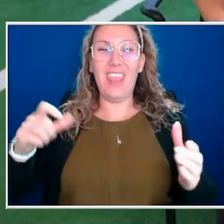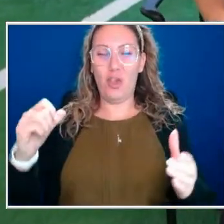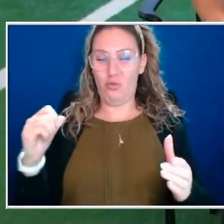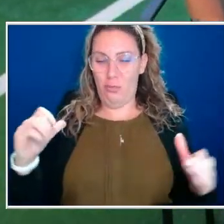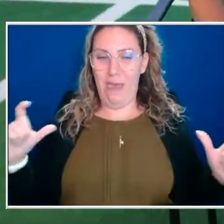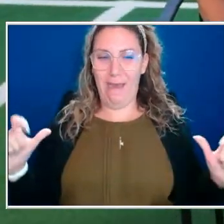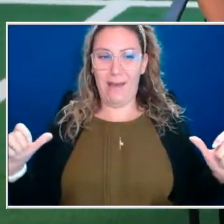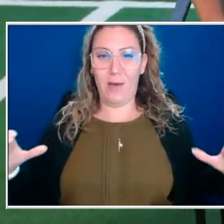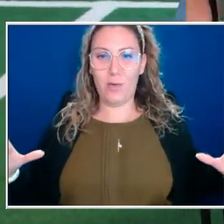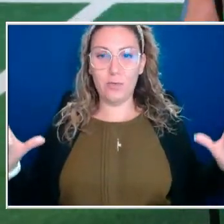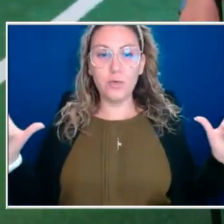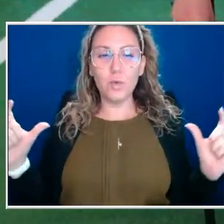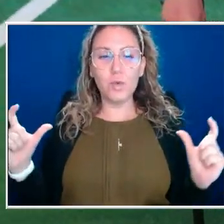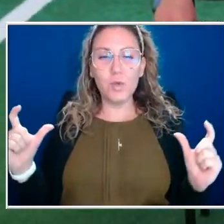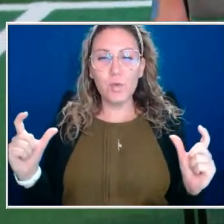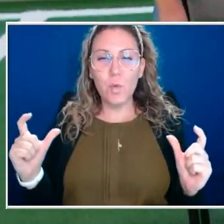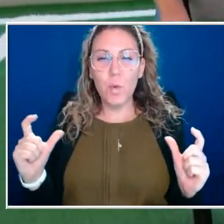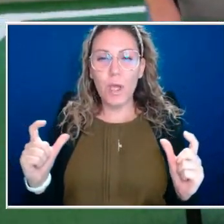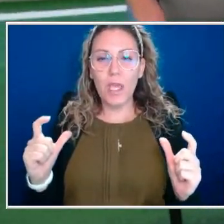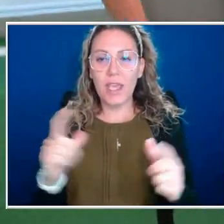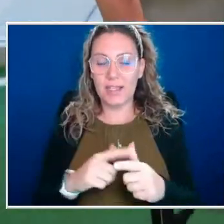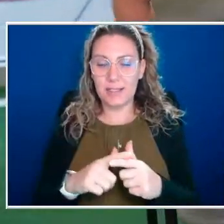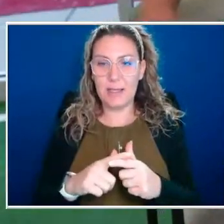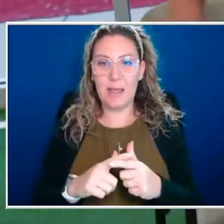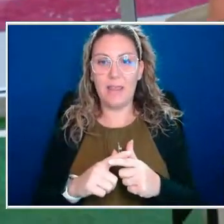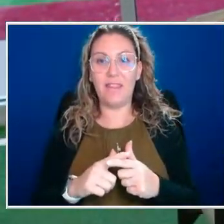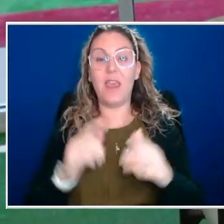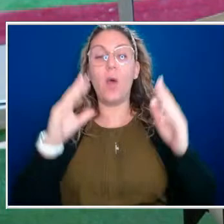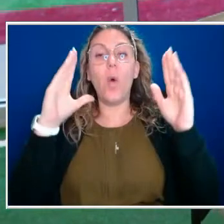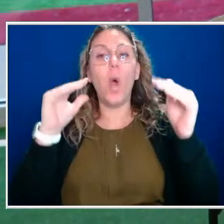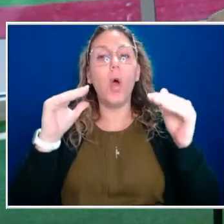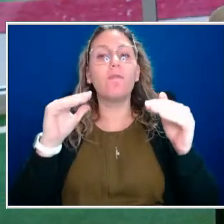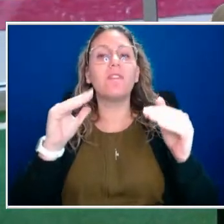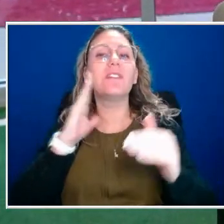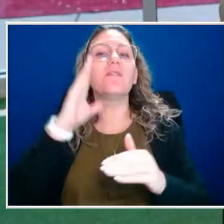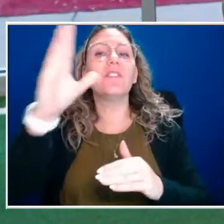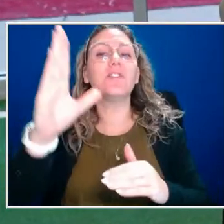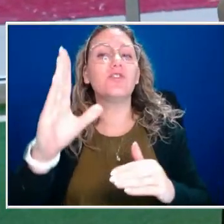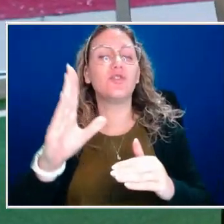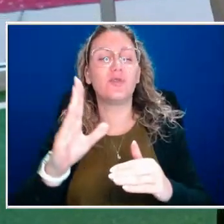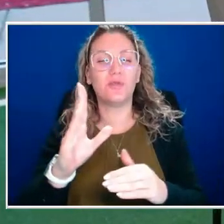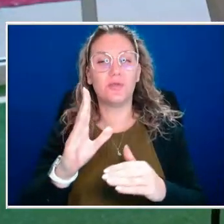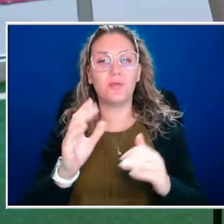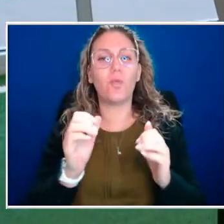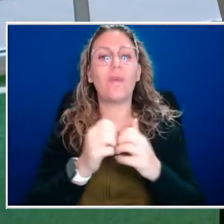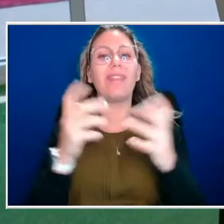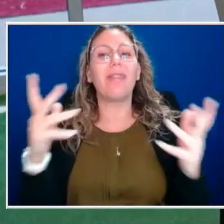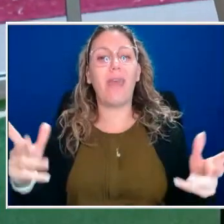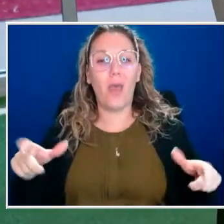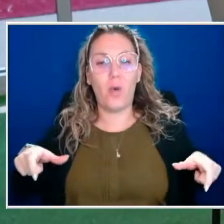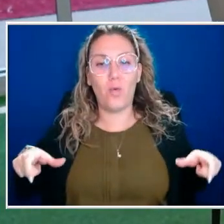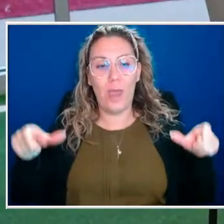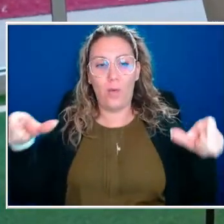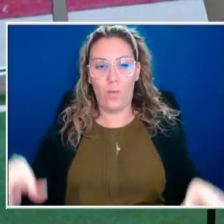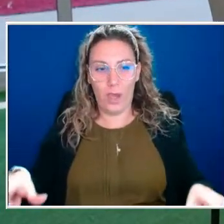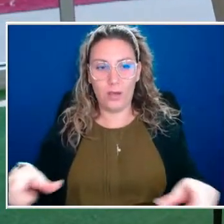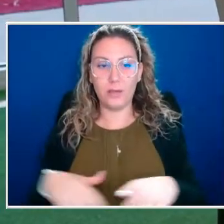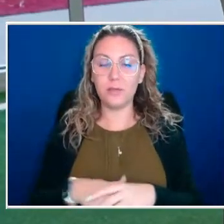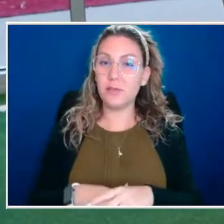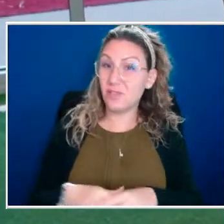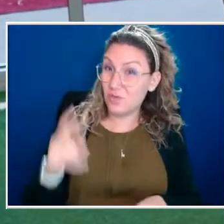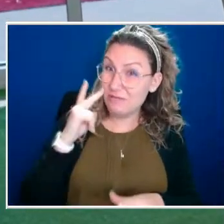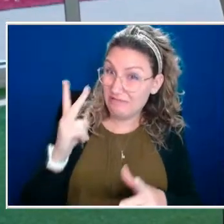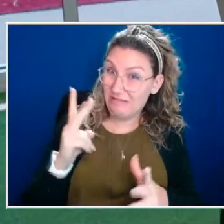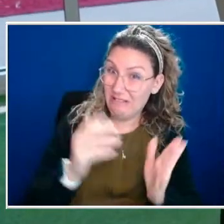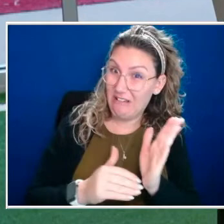the arm rails if you need them, and then hopefully progressing to no arm rails. Do you see a lot of people come in who've had falls from sitting